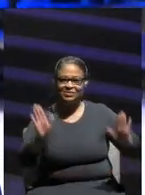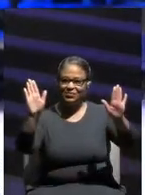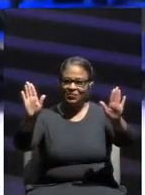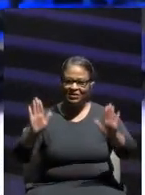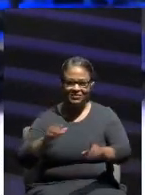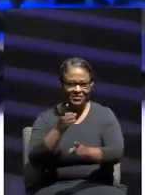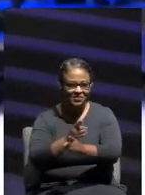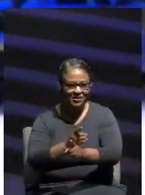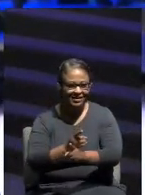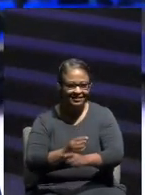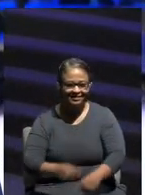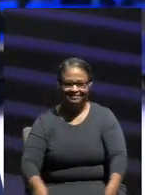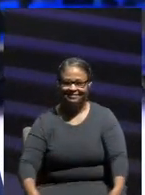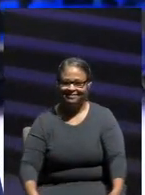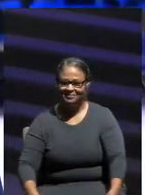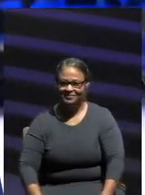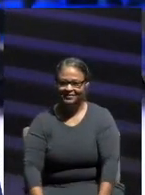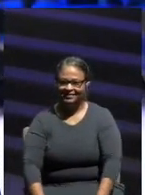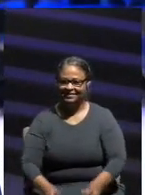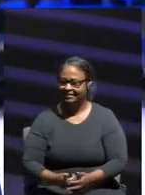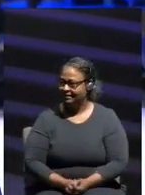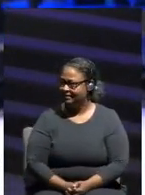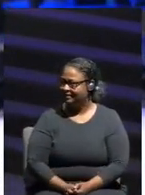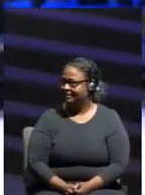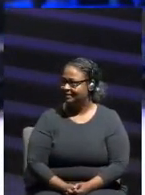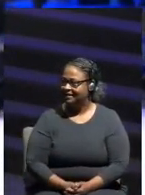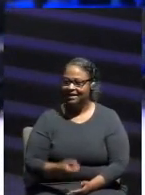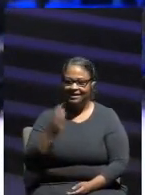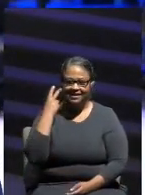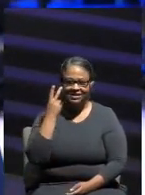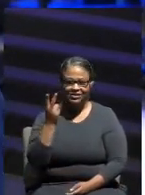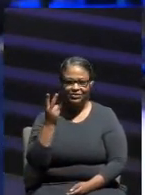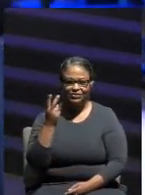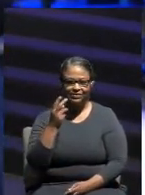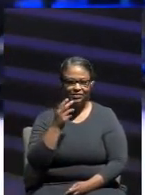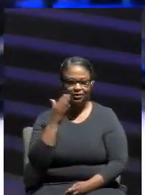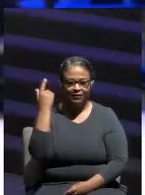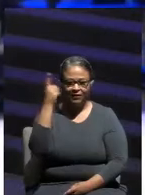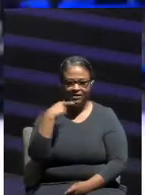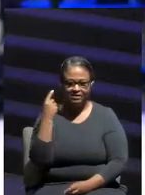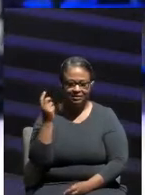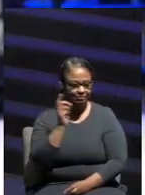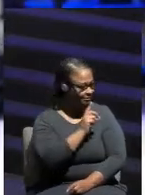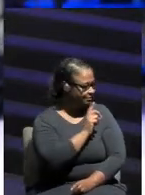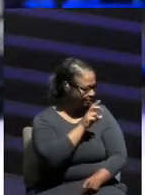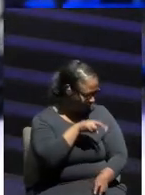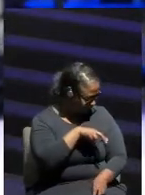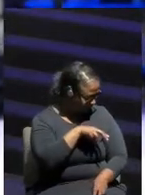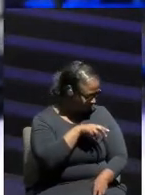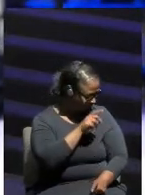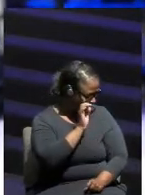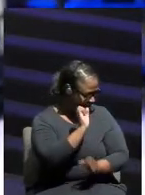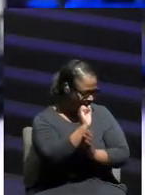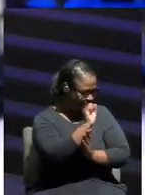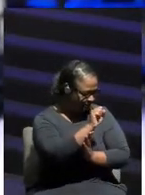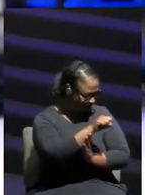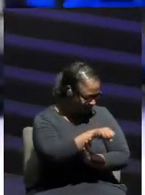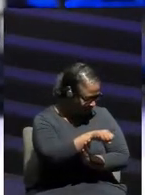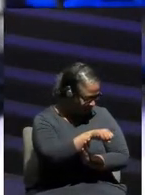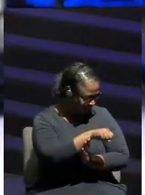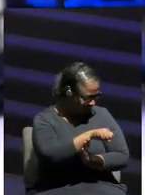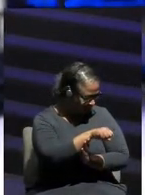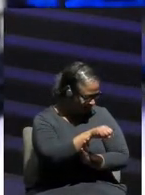that. Isn't that? I need you to turn sideways and put your head just down a little bit. Just